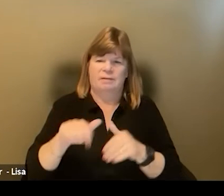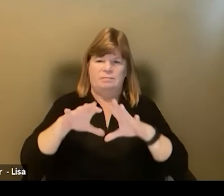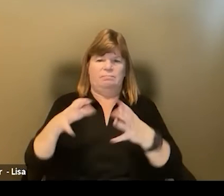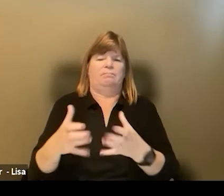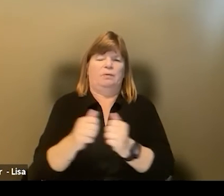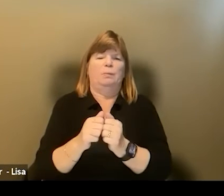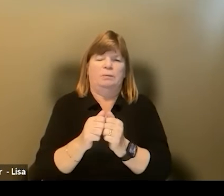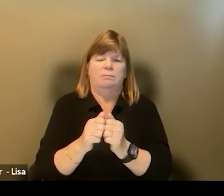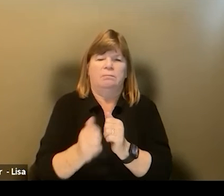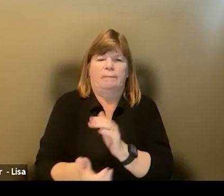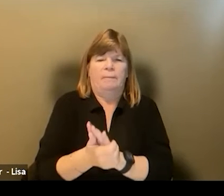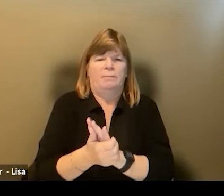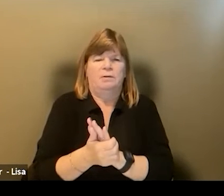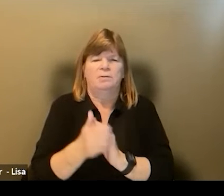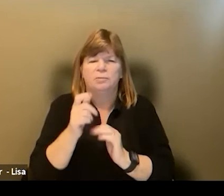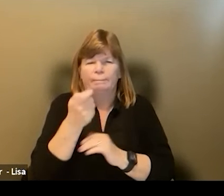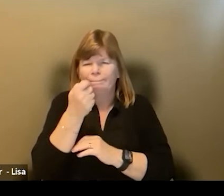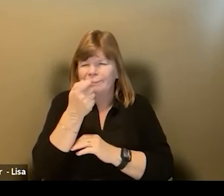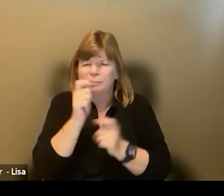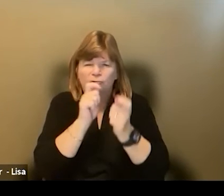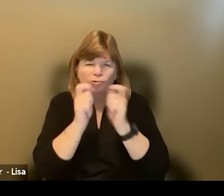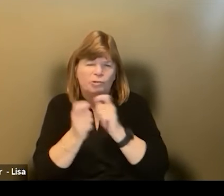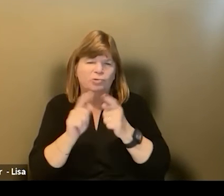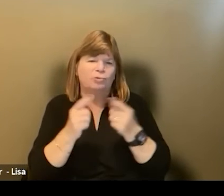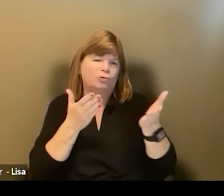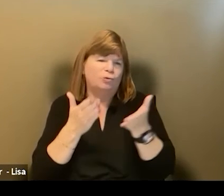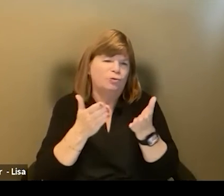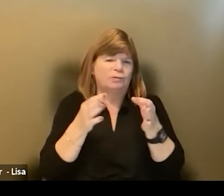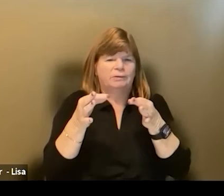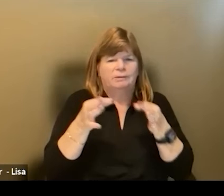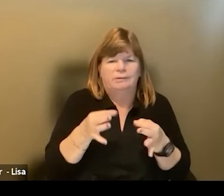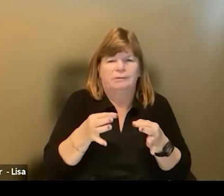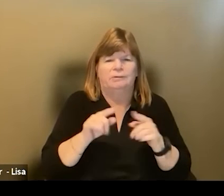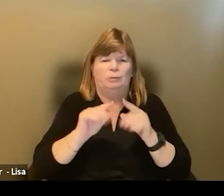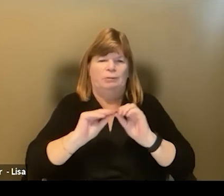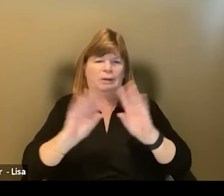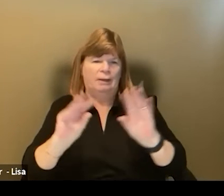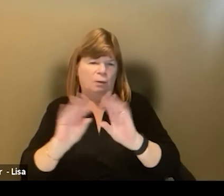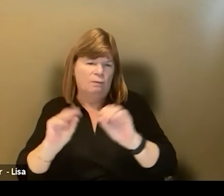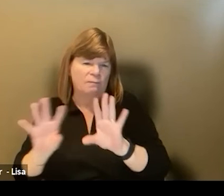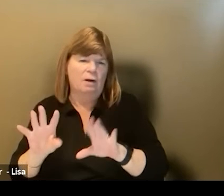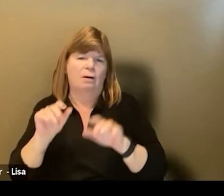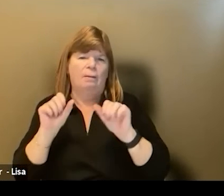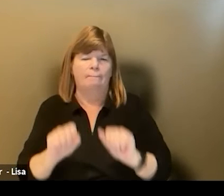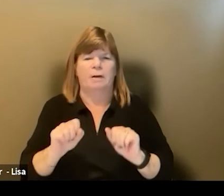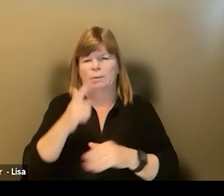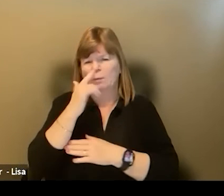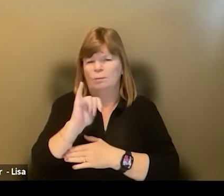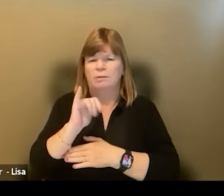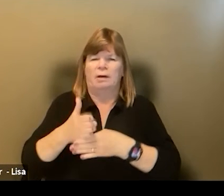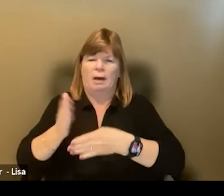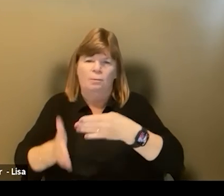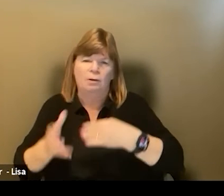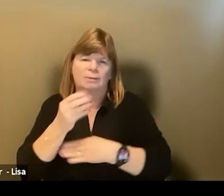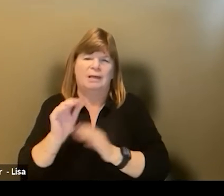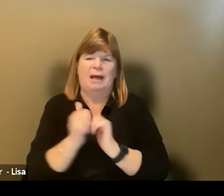amendments. Just changing minimal changes to service definitions, again, to clarify potential service outcomes and ways